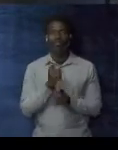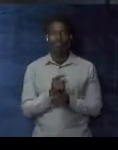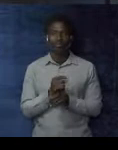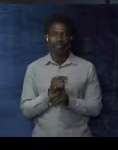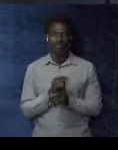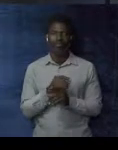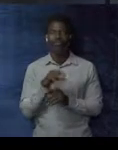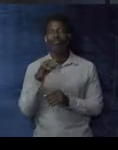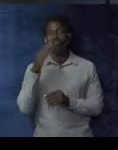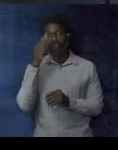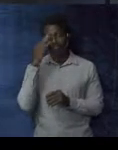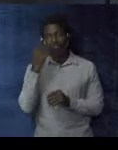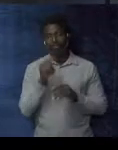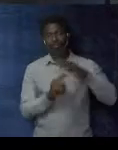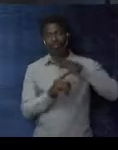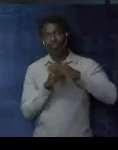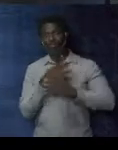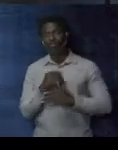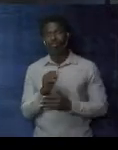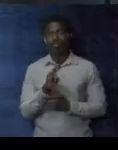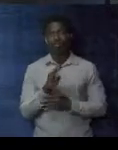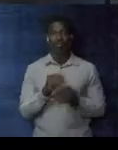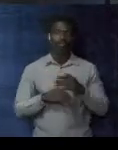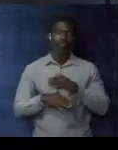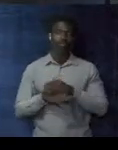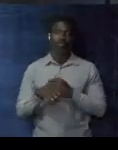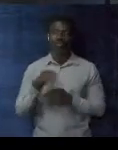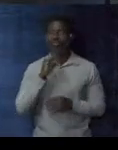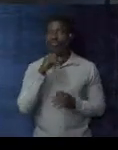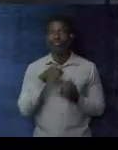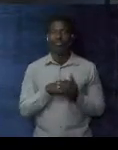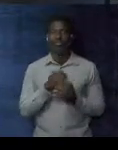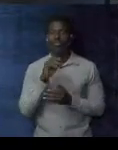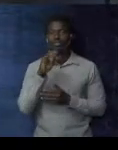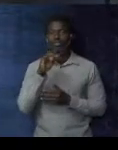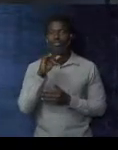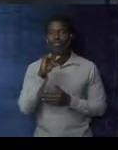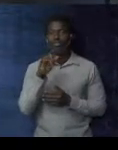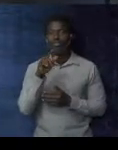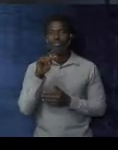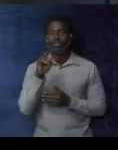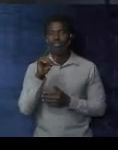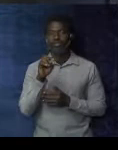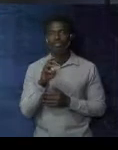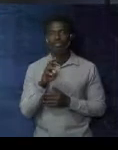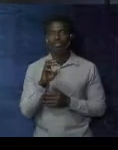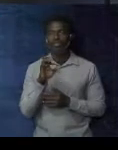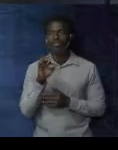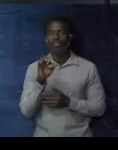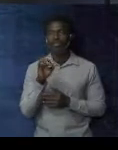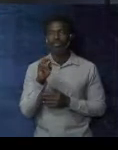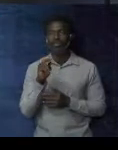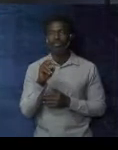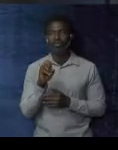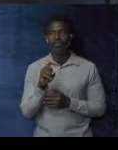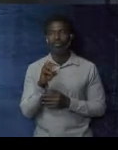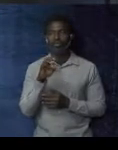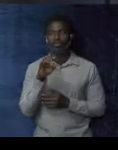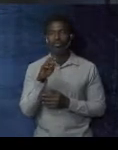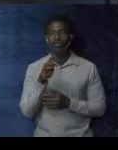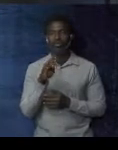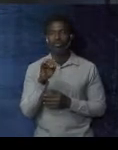to identify the top and the bottom. So what shape will be formed? Is it a cylinder, or a cone, or a cuboid, or